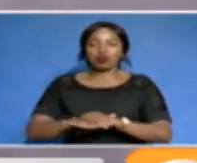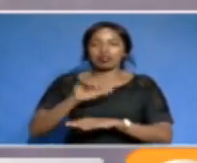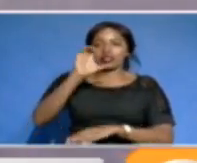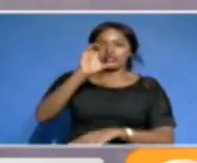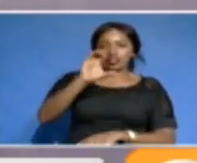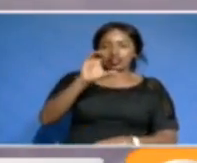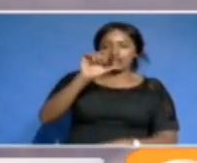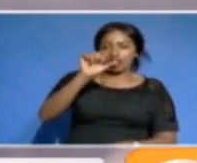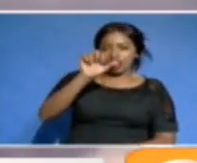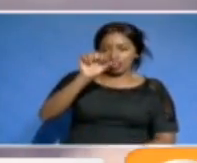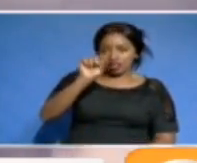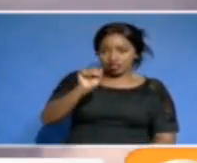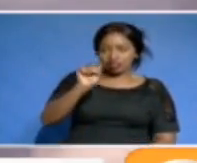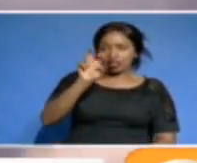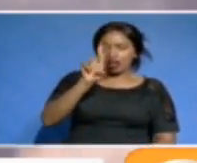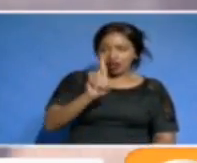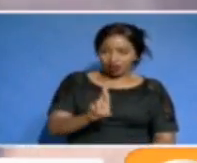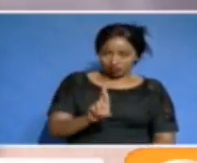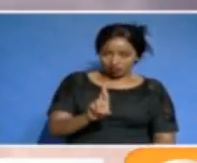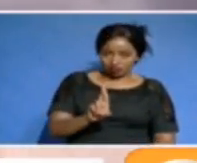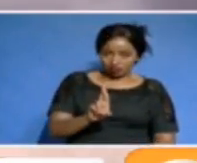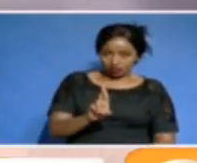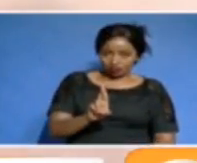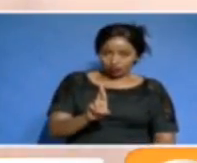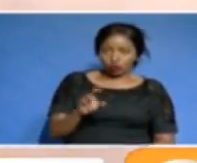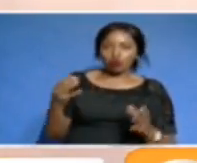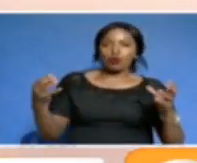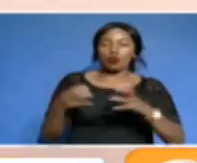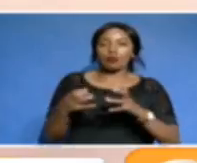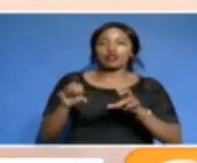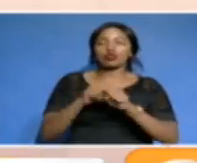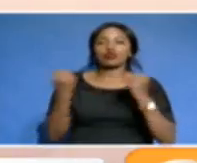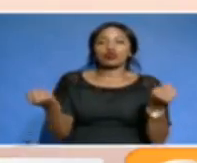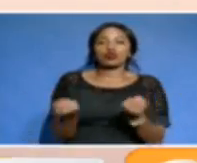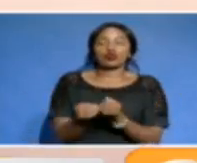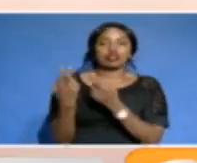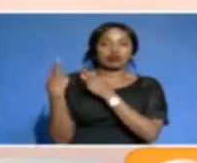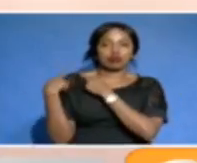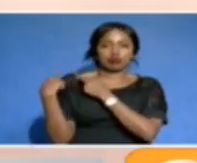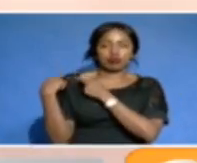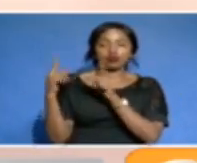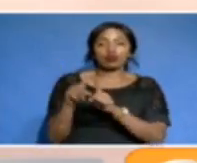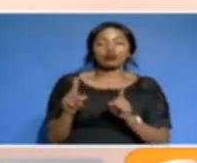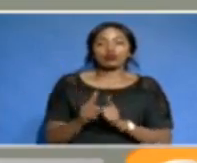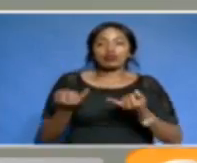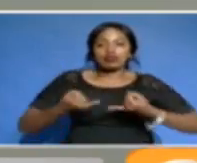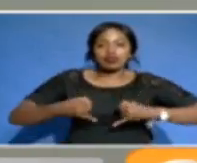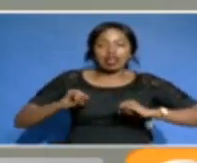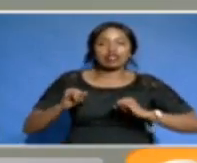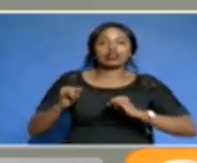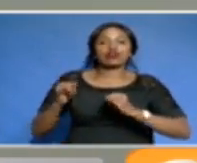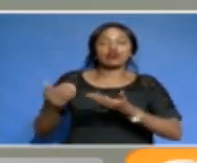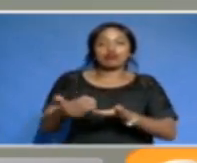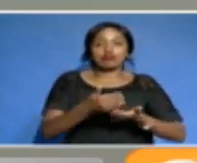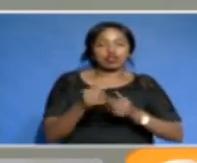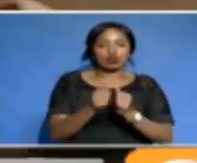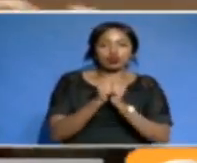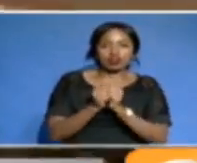is an industry dominated by production of non-metallic materials, encompassing industrial minerals such as soda ash,